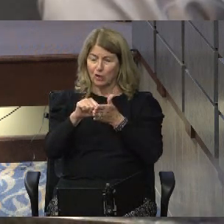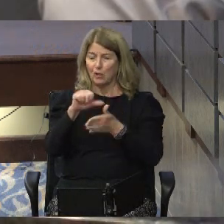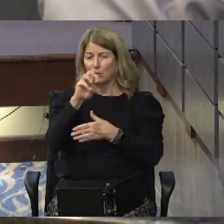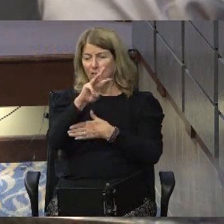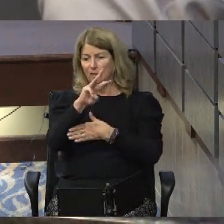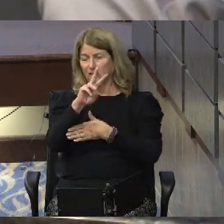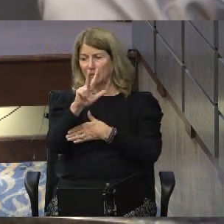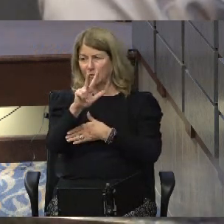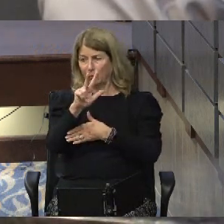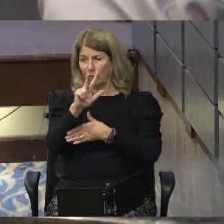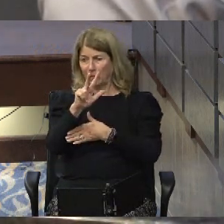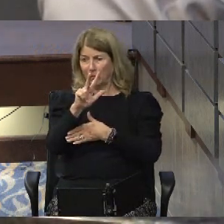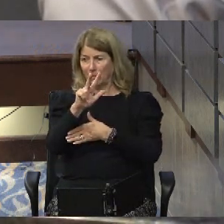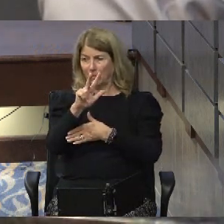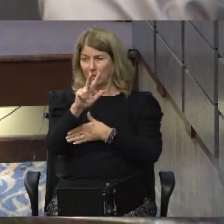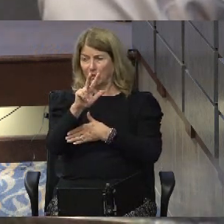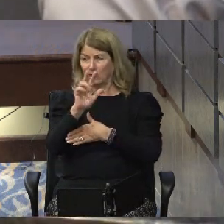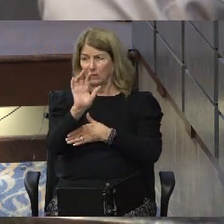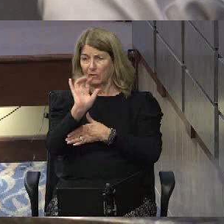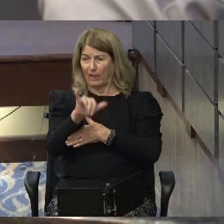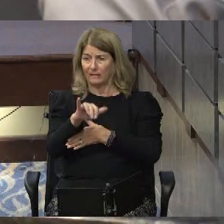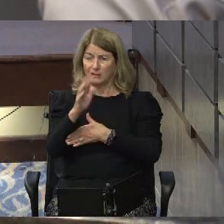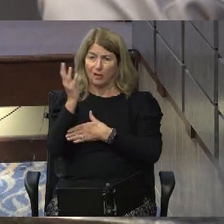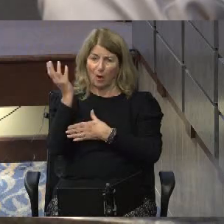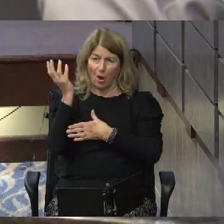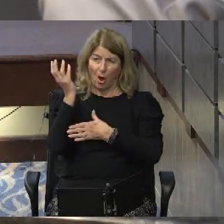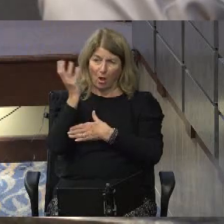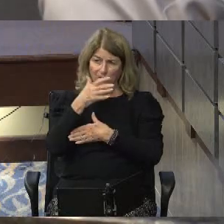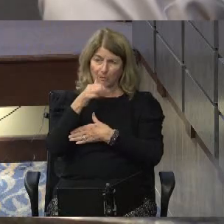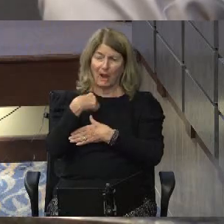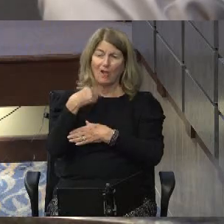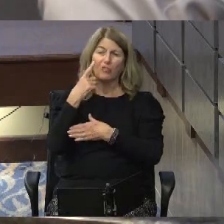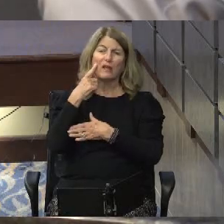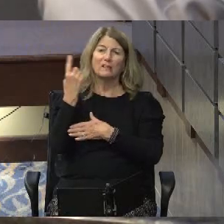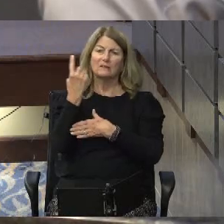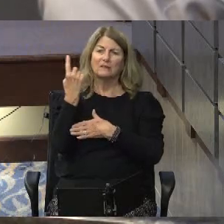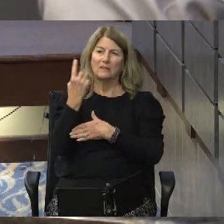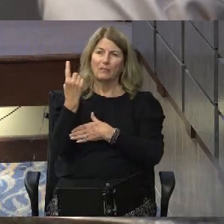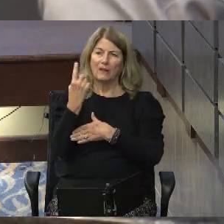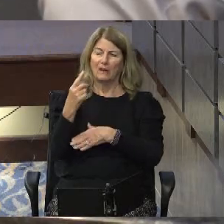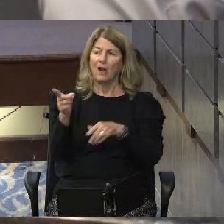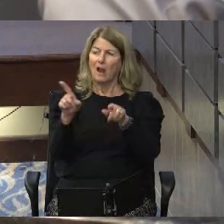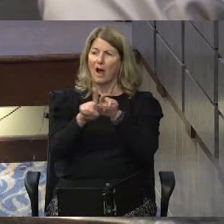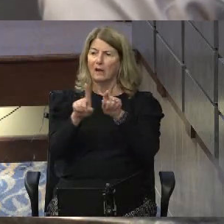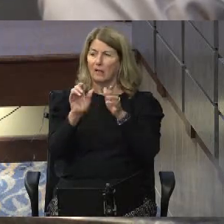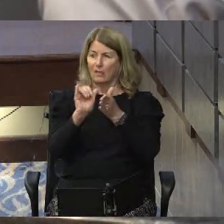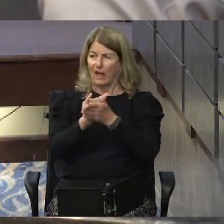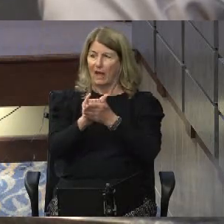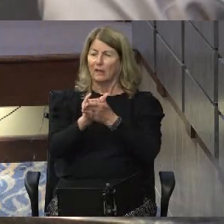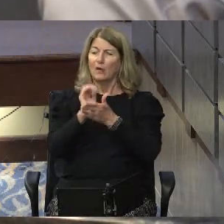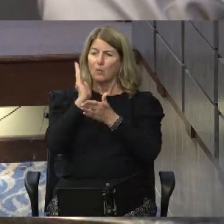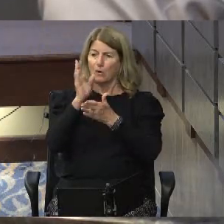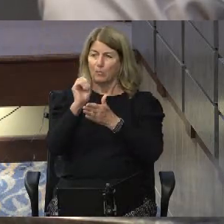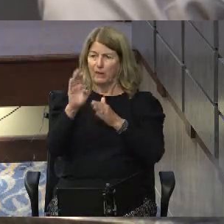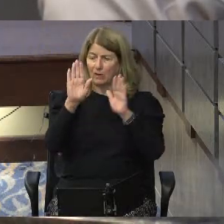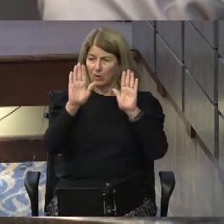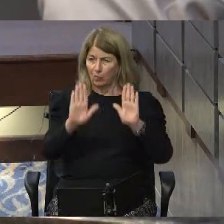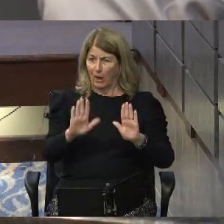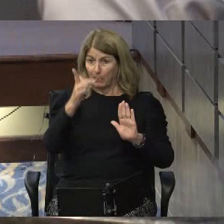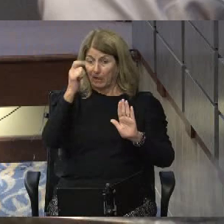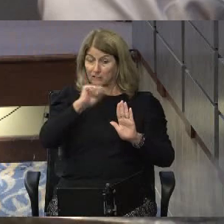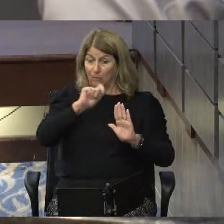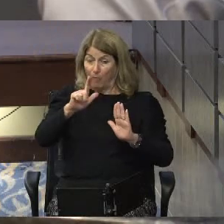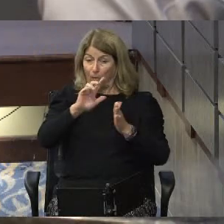63, that's awesome. I think something in that type would be great, because all of